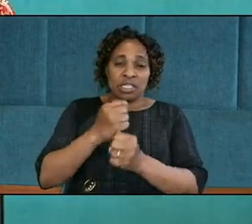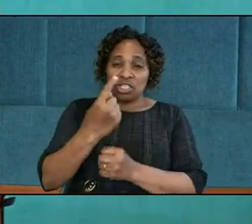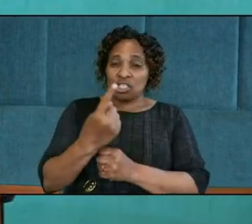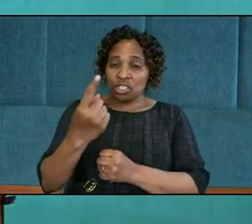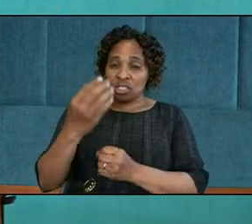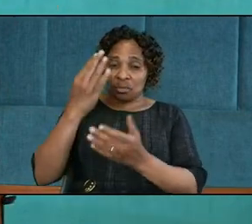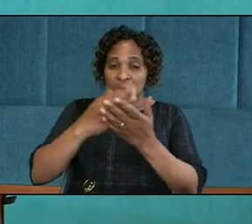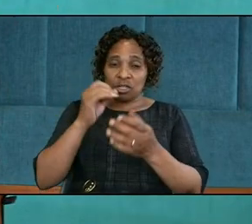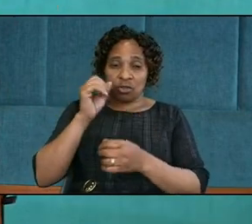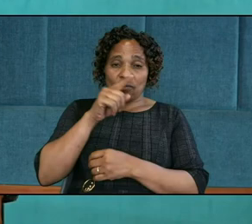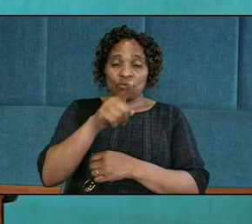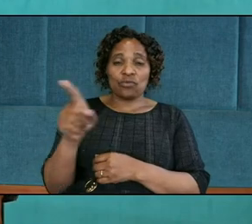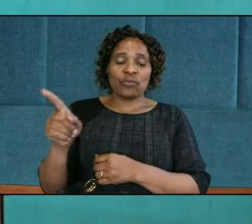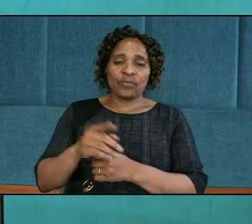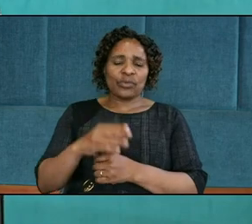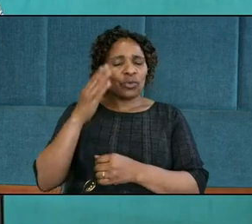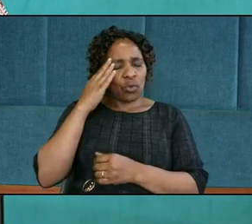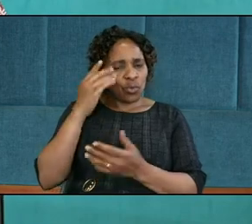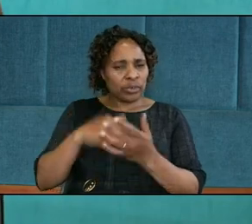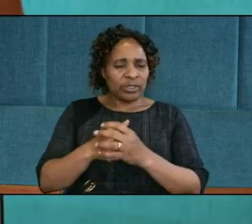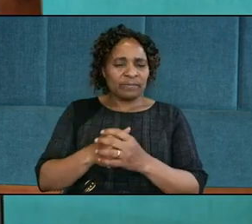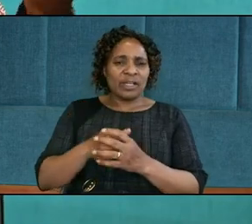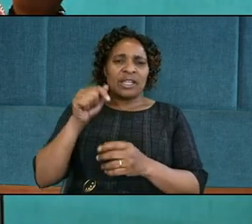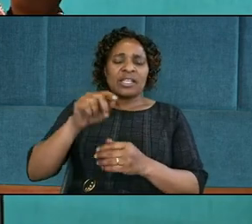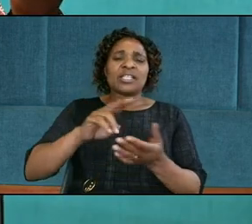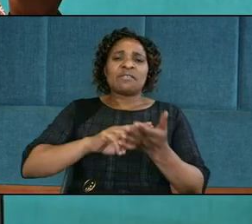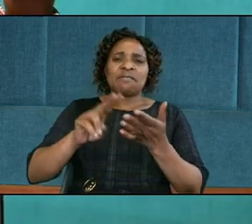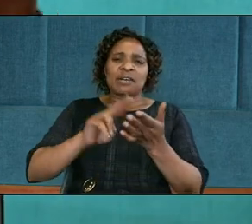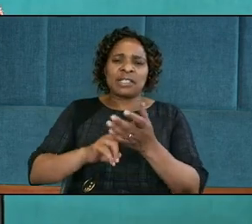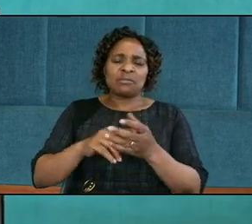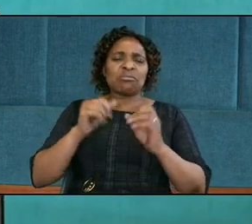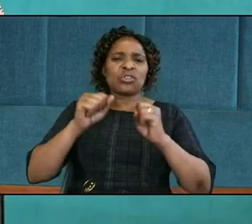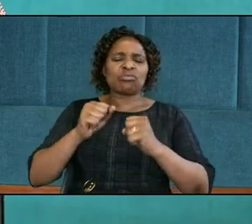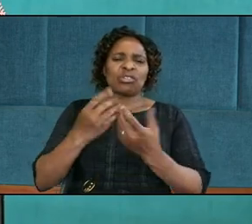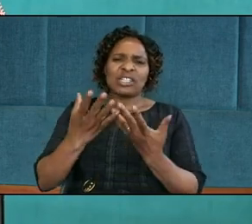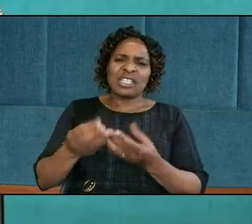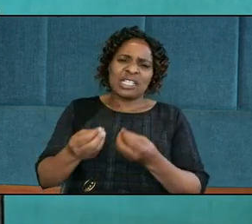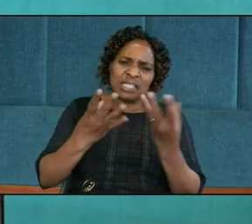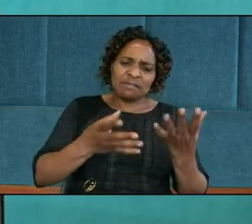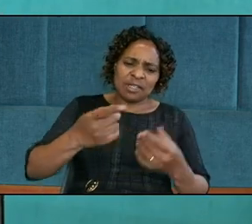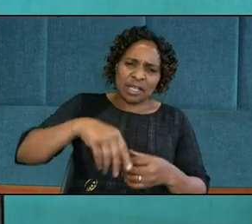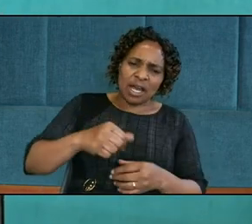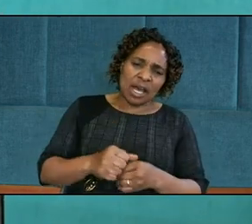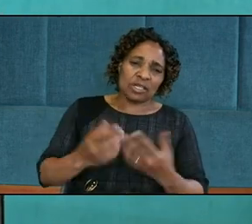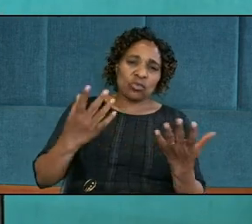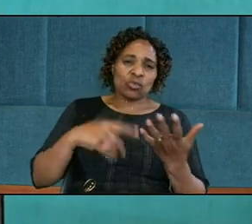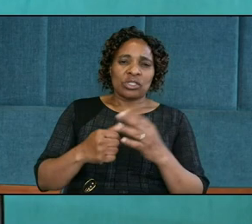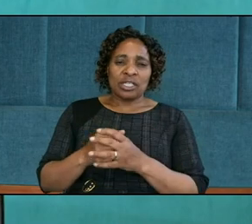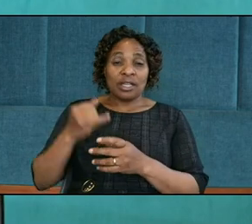part of you, you know. And this verse is just admonishing us, as Gideon has rightly put it,